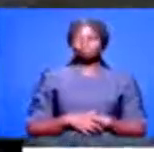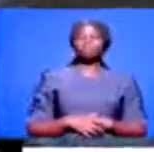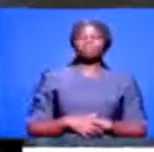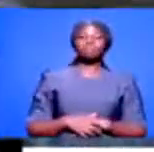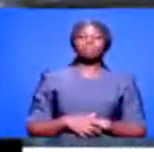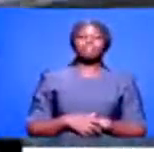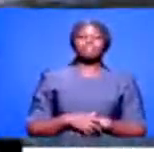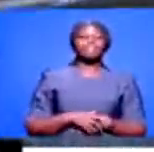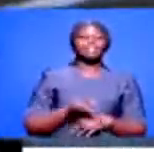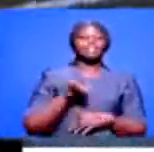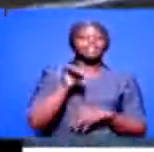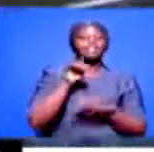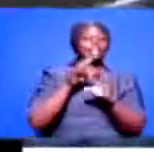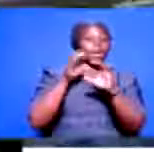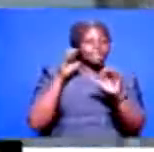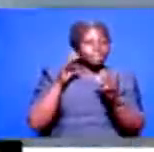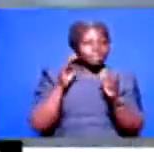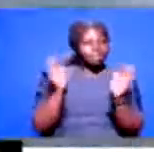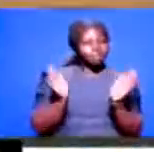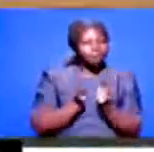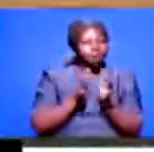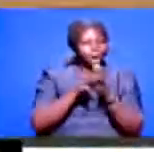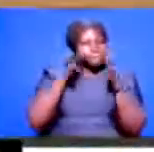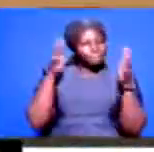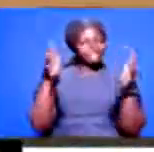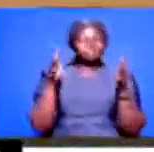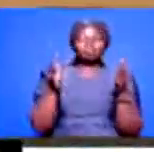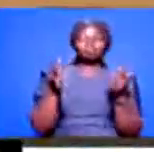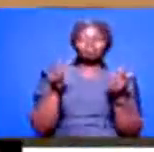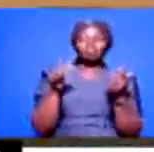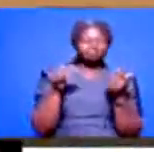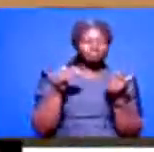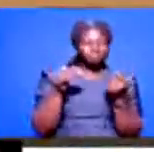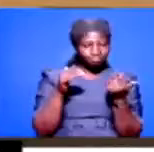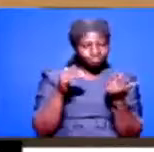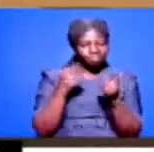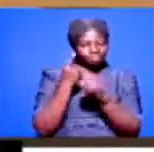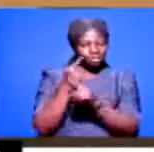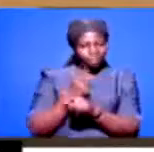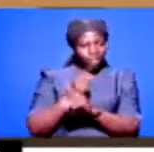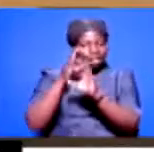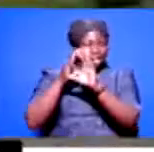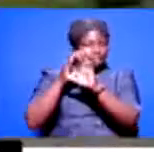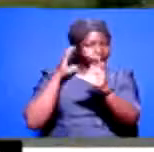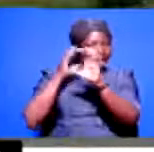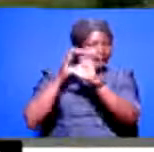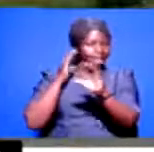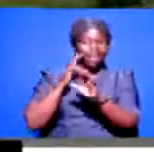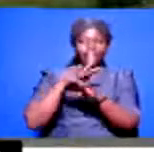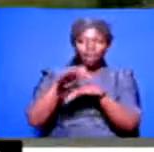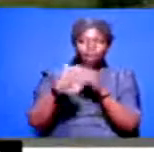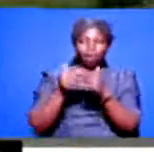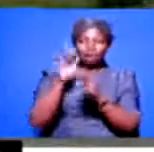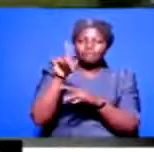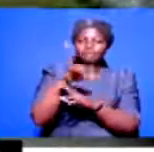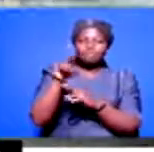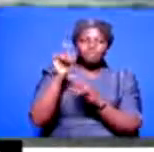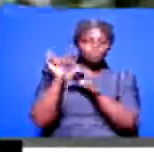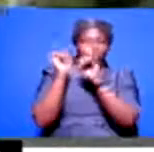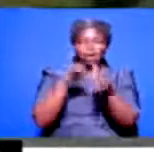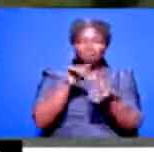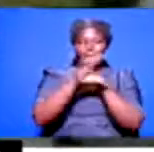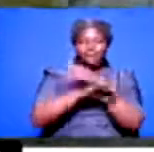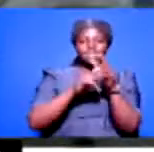bus, large bus, single articulated bus, bi-articulated bus, and double-decker buses into the country from July 1st this